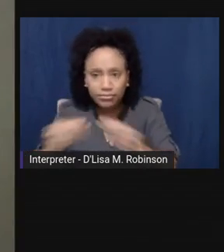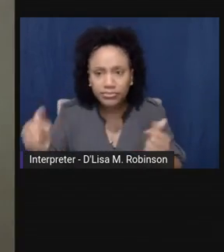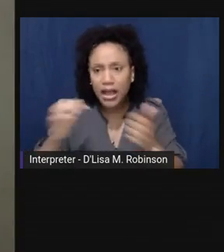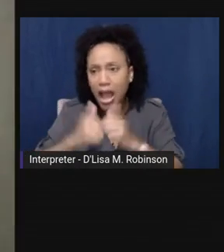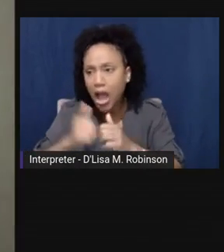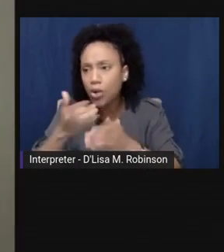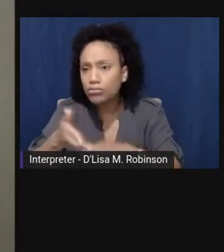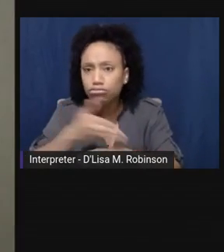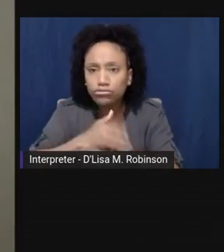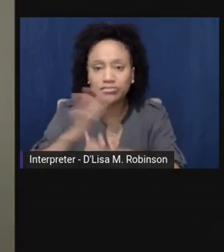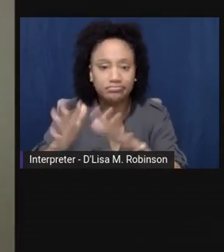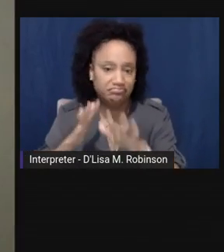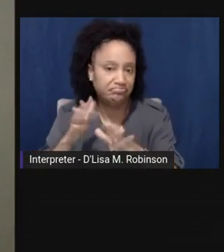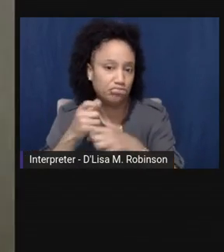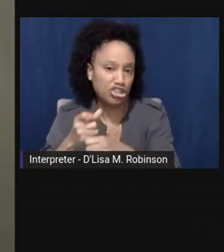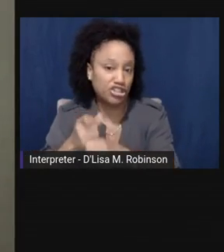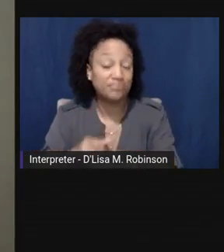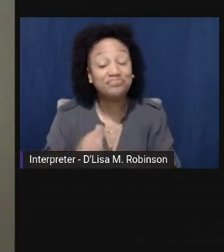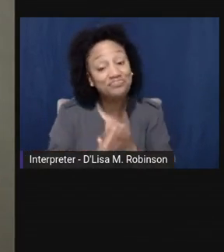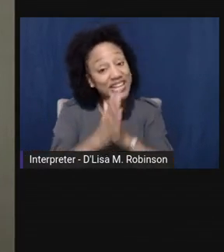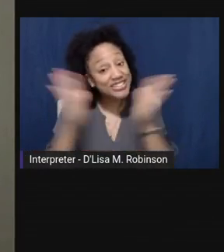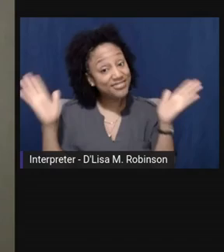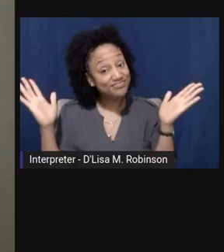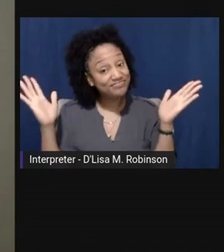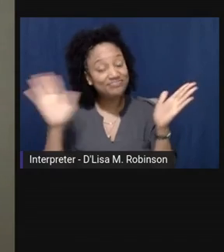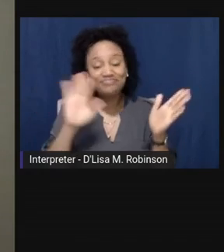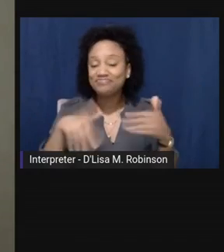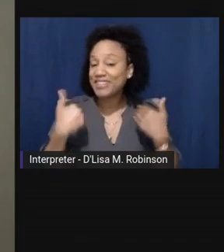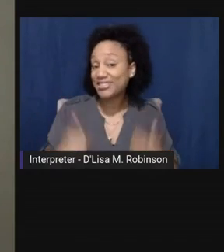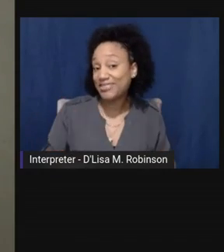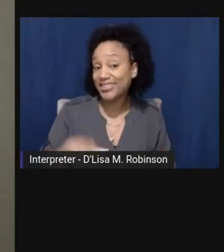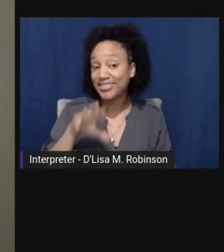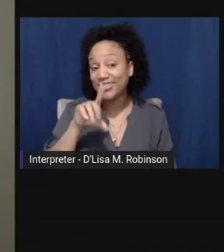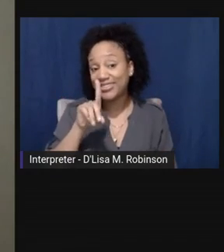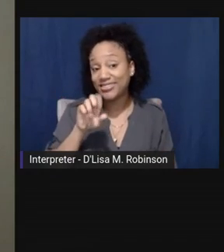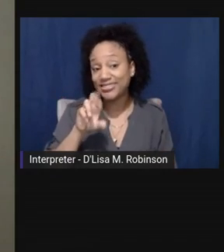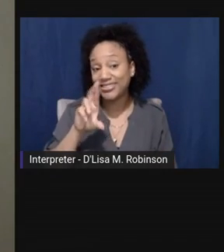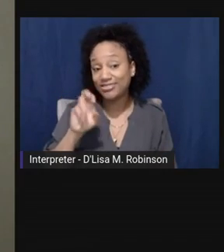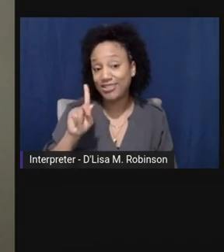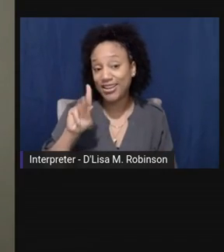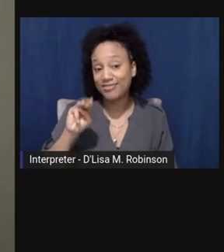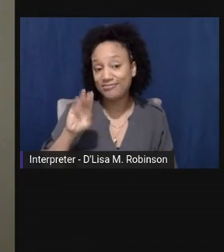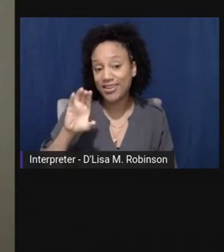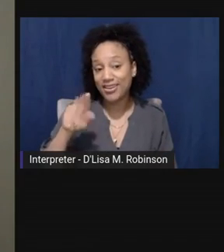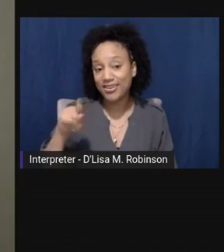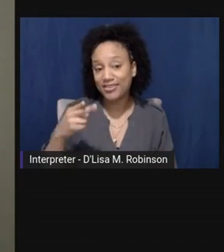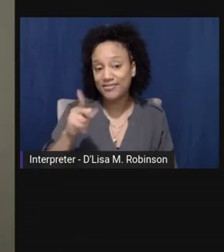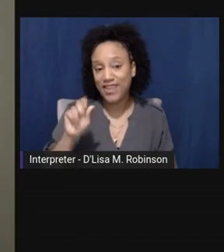and premieres. So that's it. That's me, Derek Lee McPhatter, and my project, the